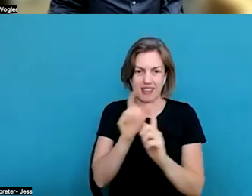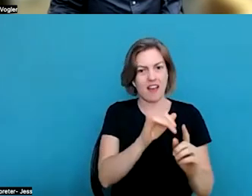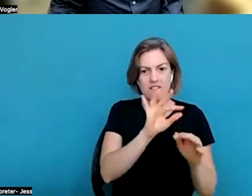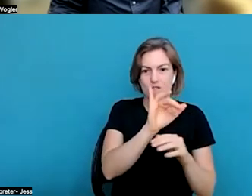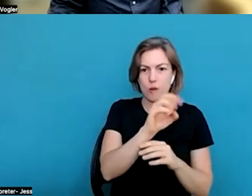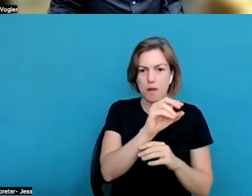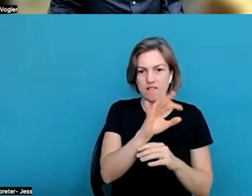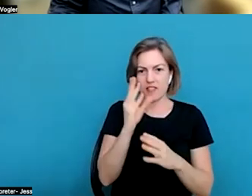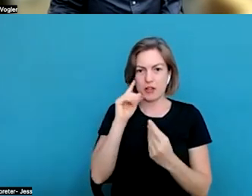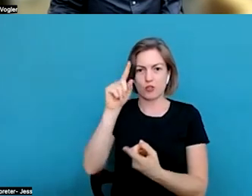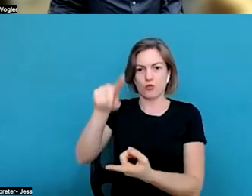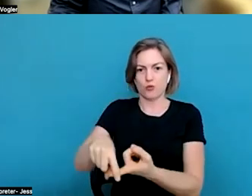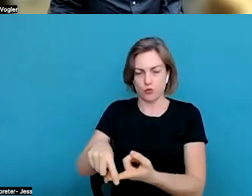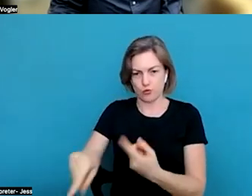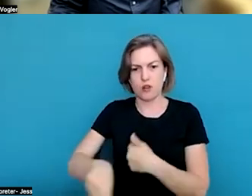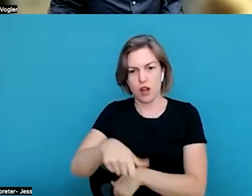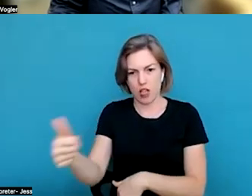information into other